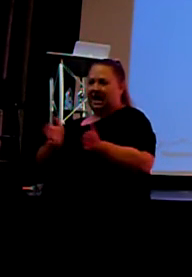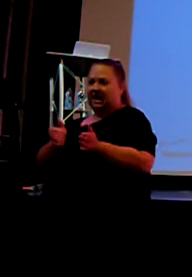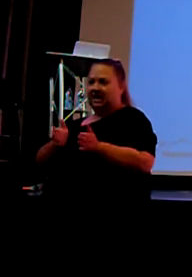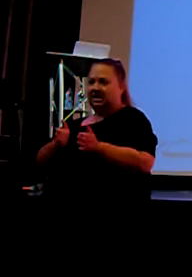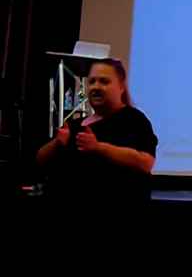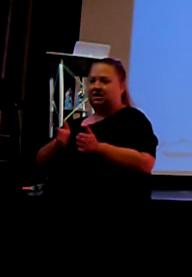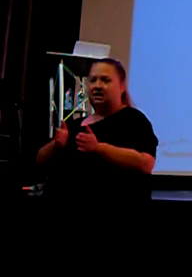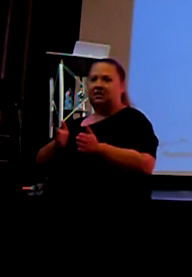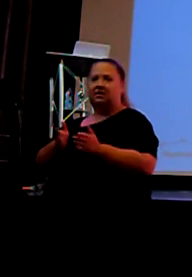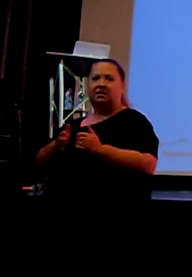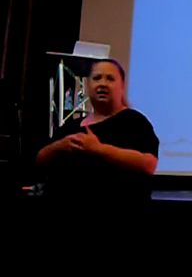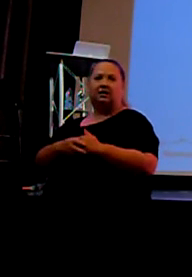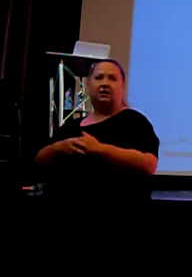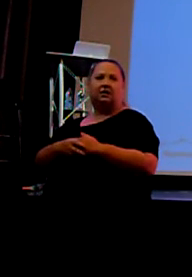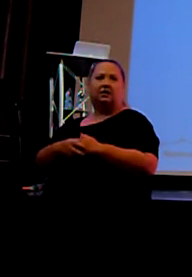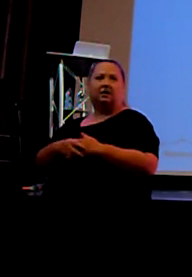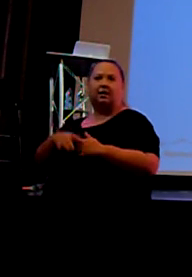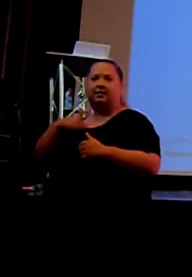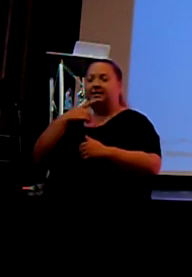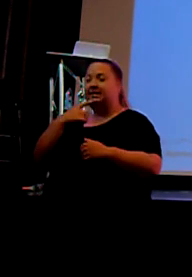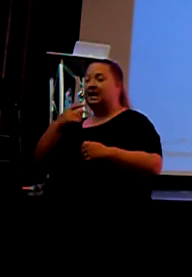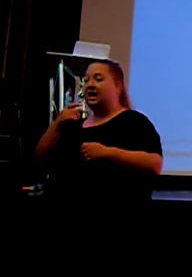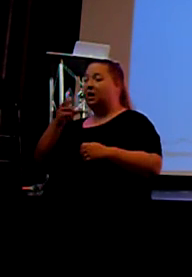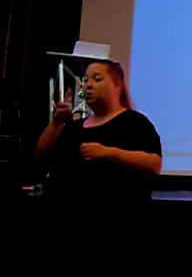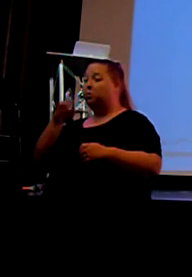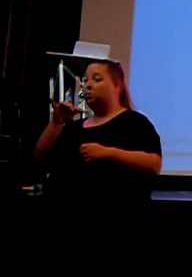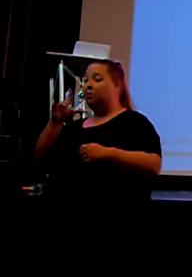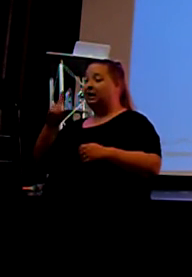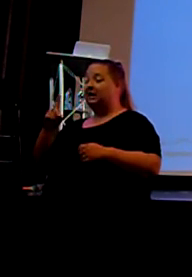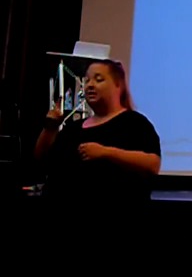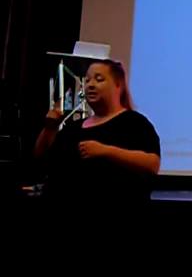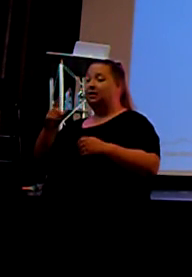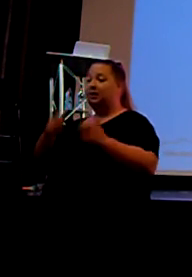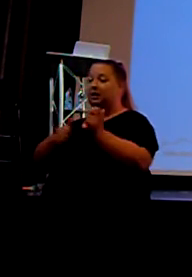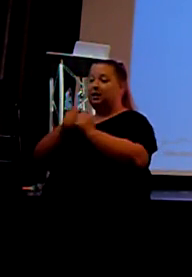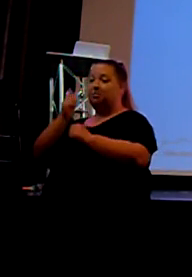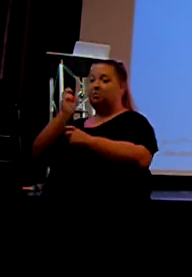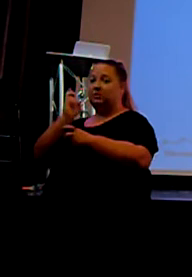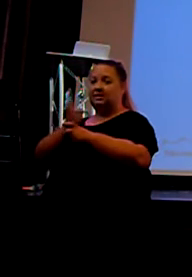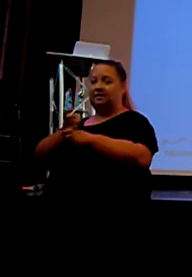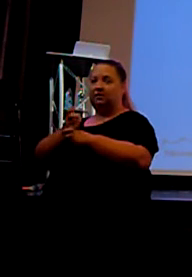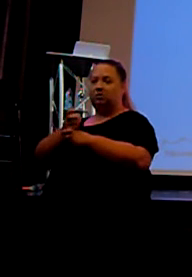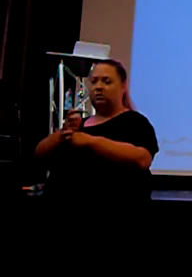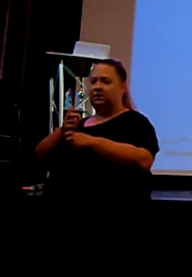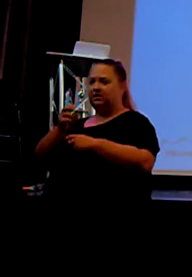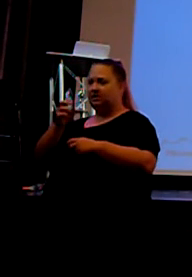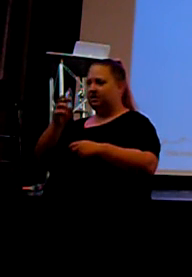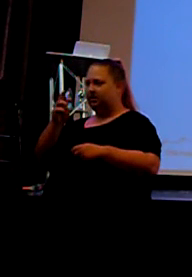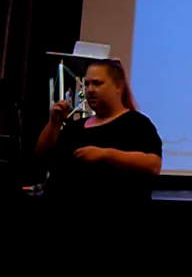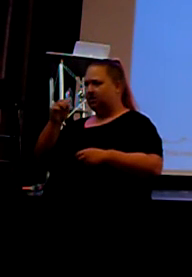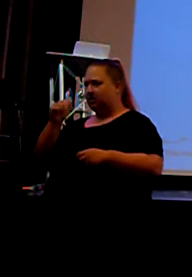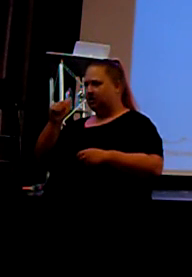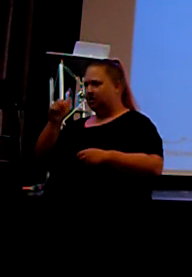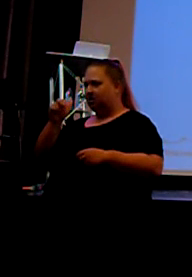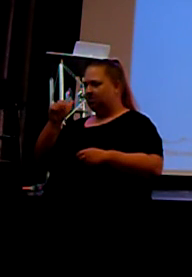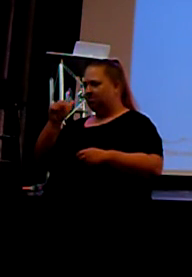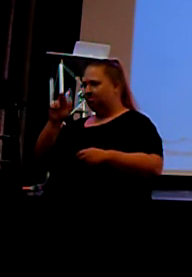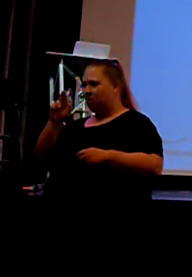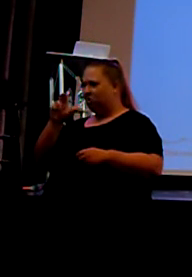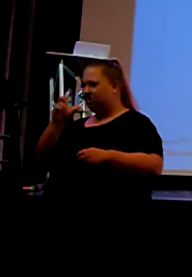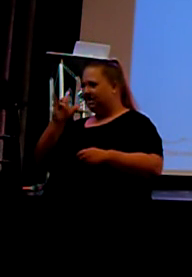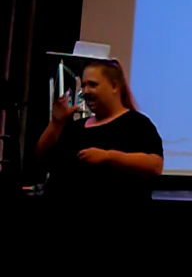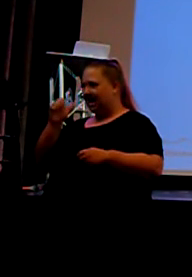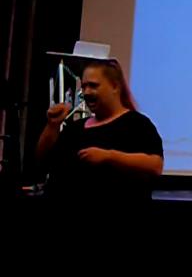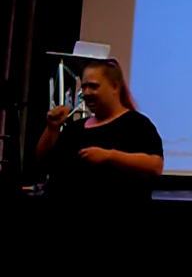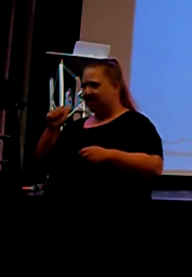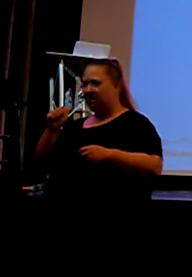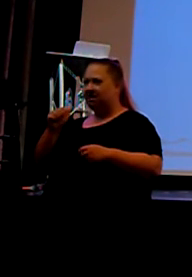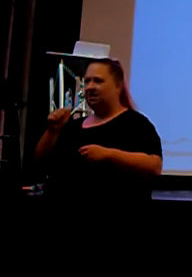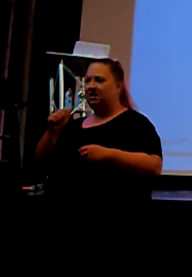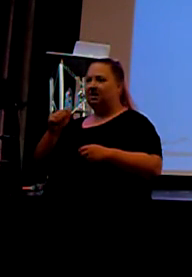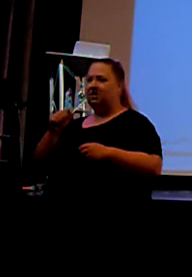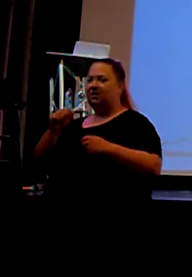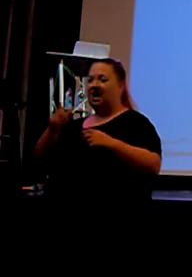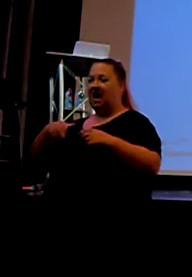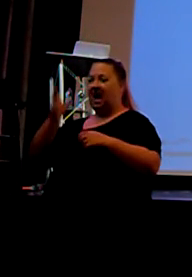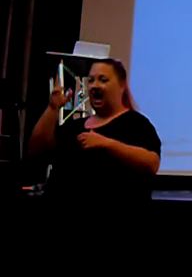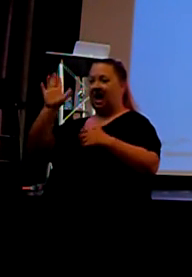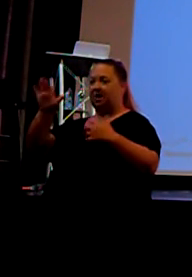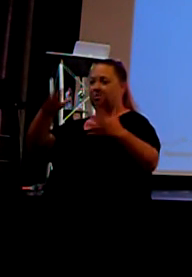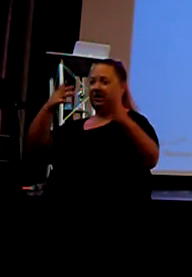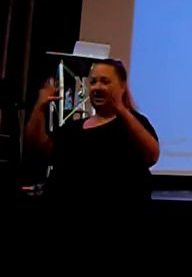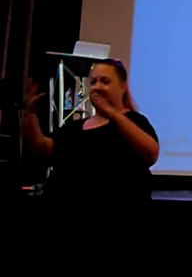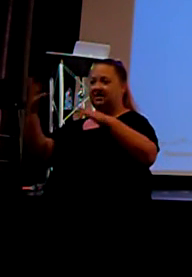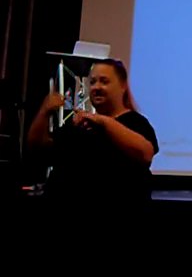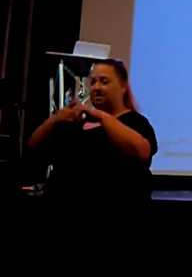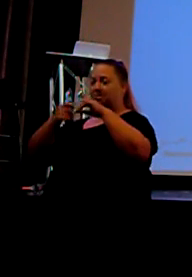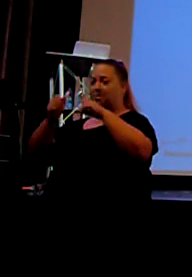I would say wind-wise, the most difficult is probably Marseille, because you get so high winds from the Mistral that's coming over the